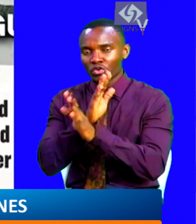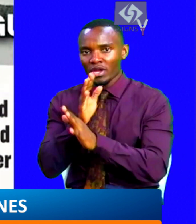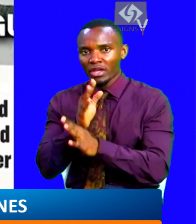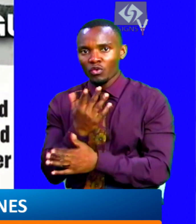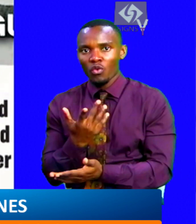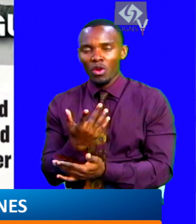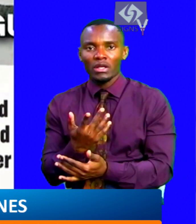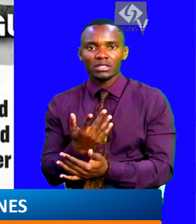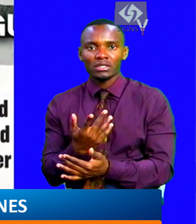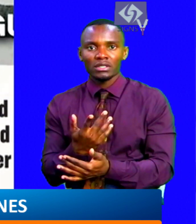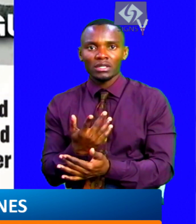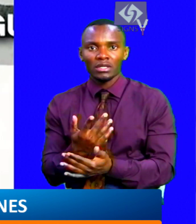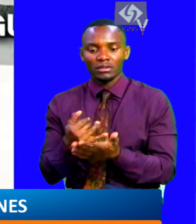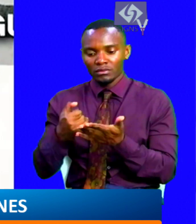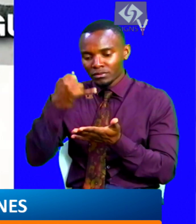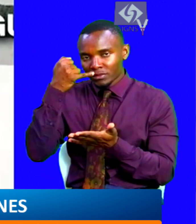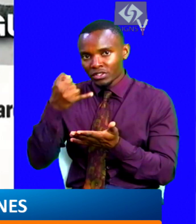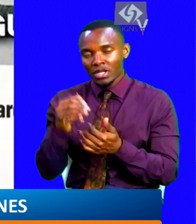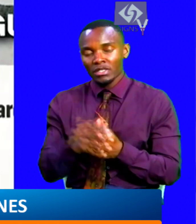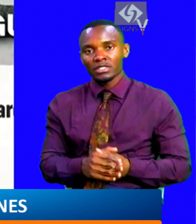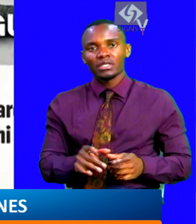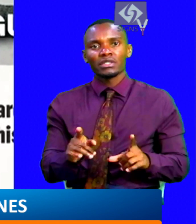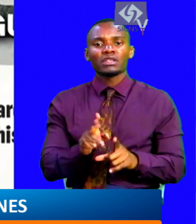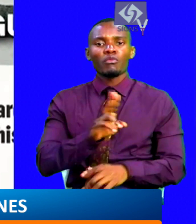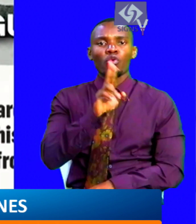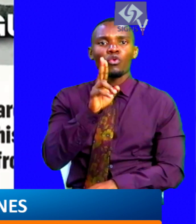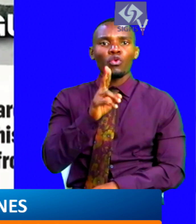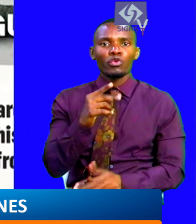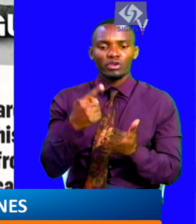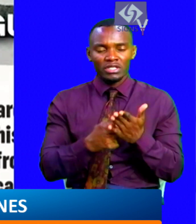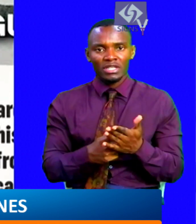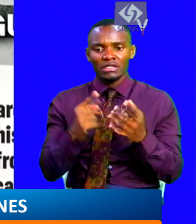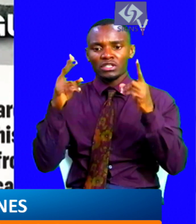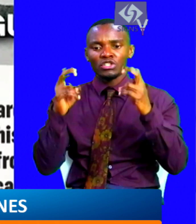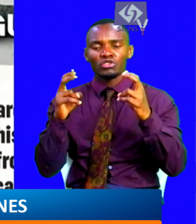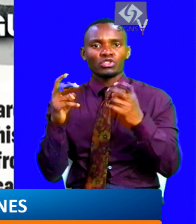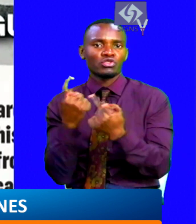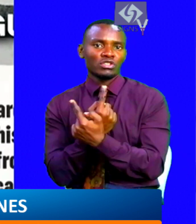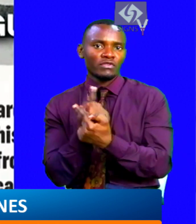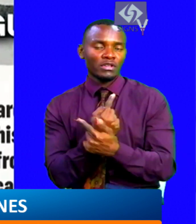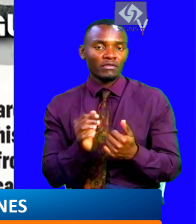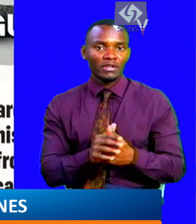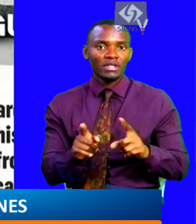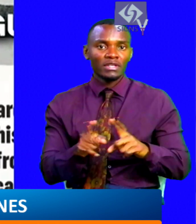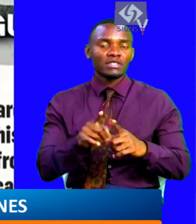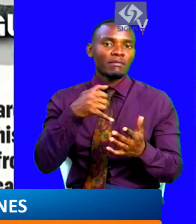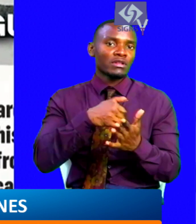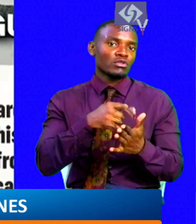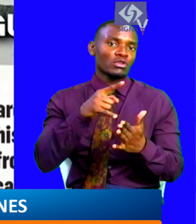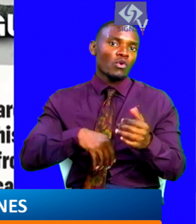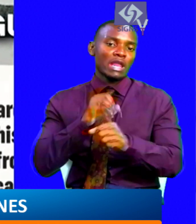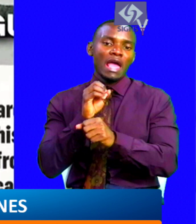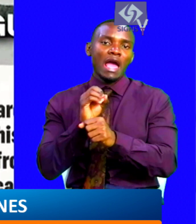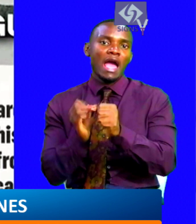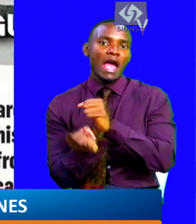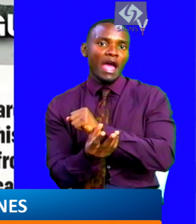an extraordinary audience with the media editors in Nairobi, Uhuru delved into a wide range of issues that included a